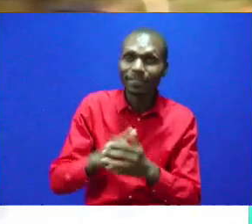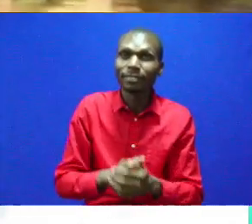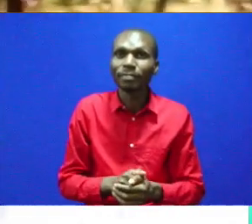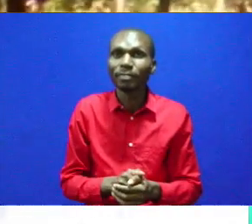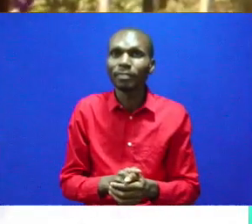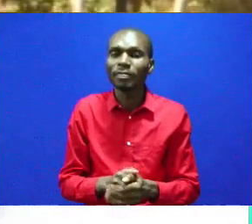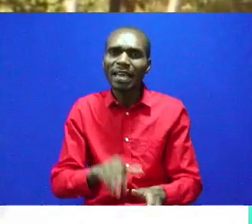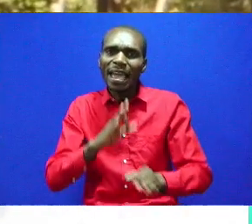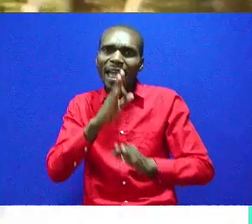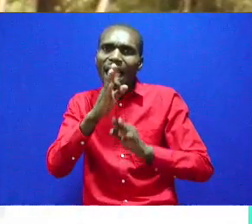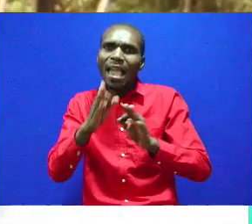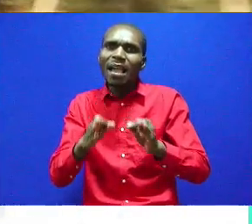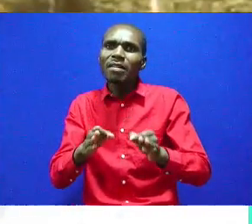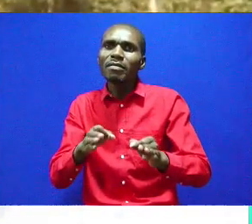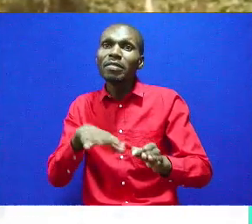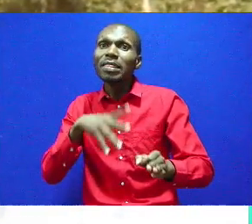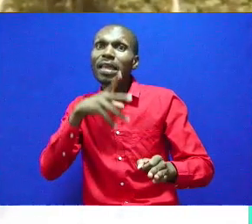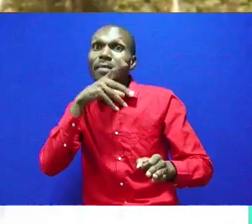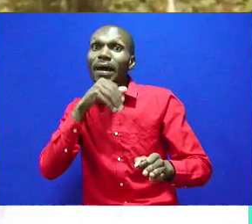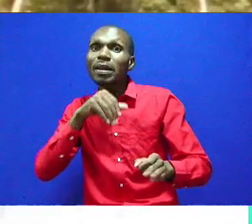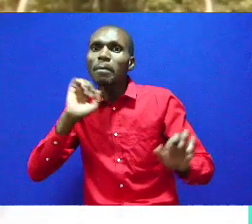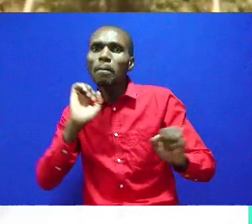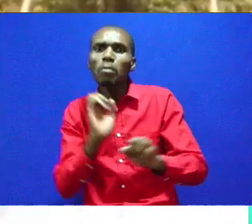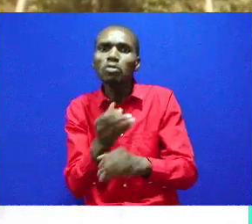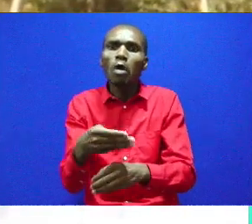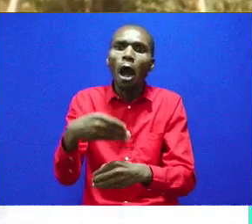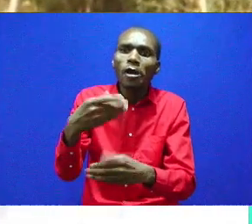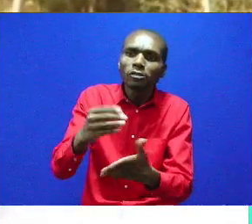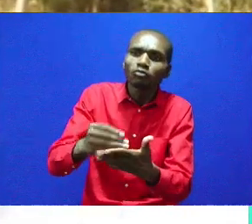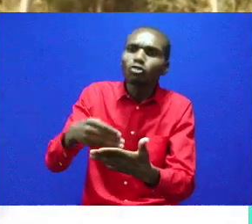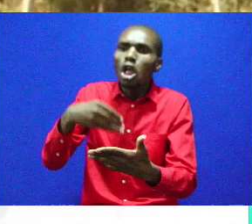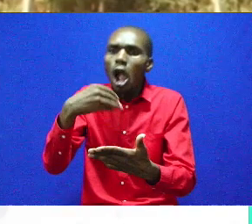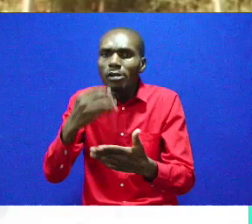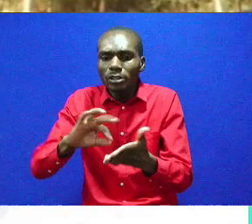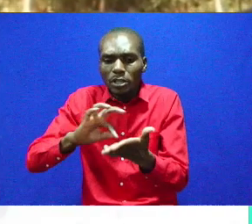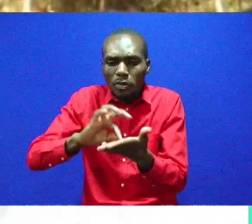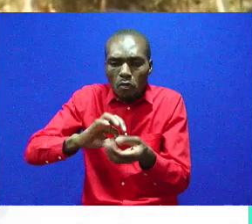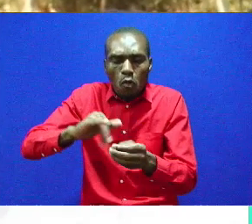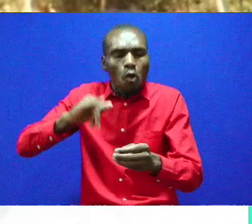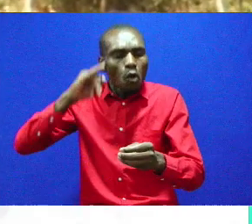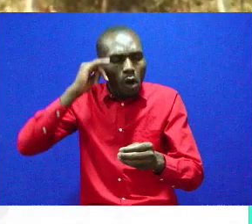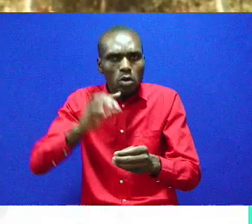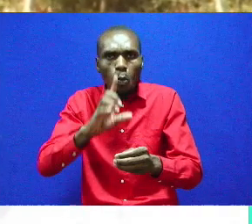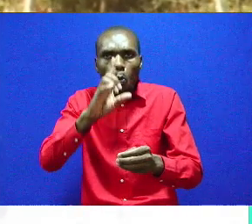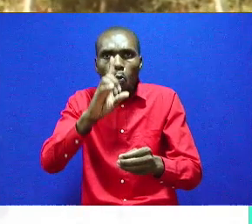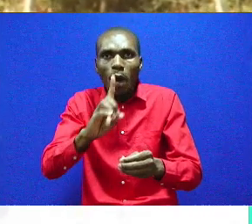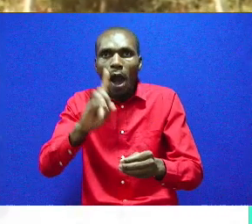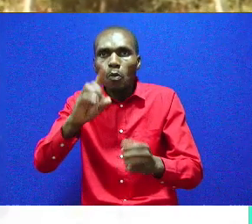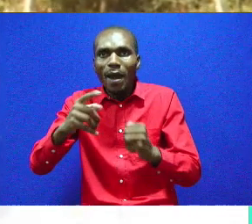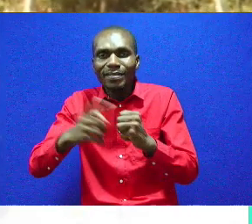Neto kamu haka wakile kubara gelia. Aka 1 1 6. Abana ibara idencha.